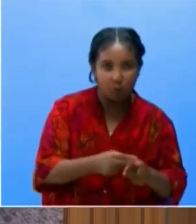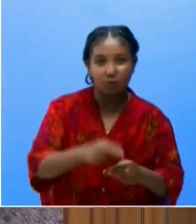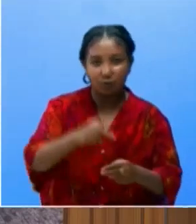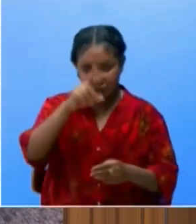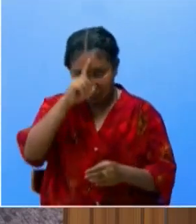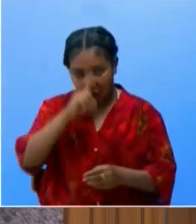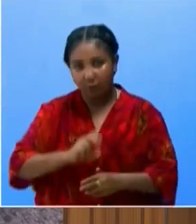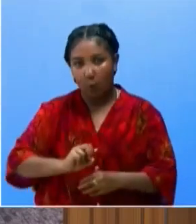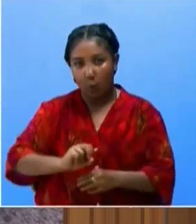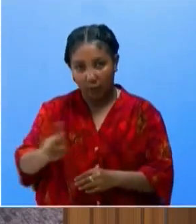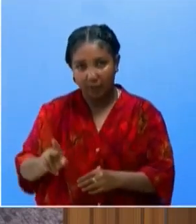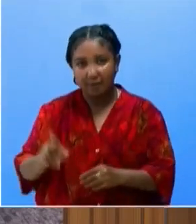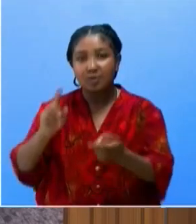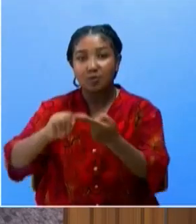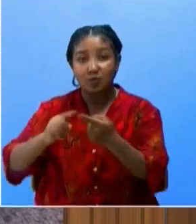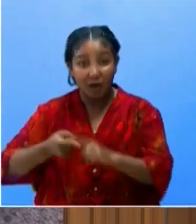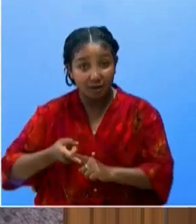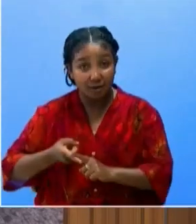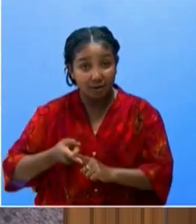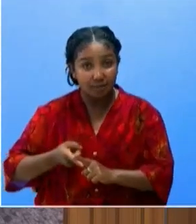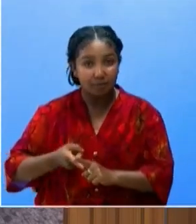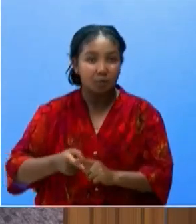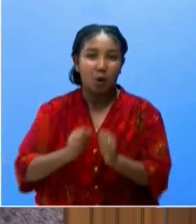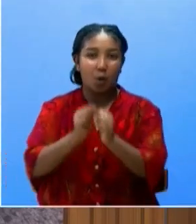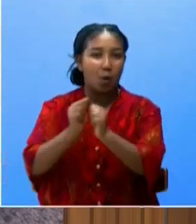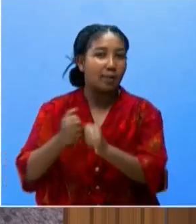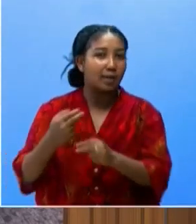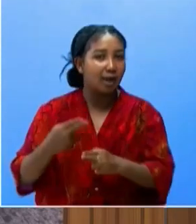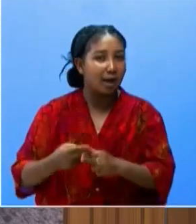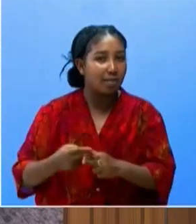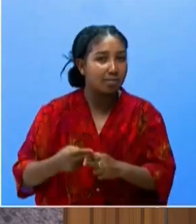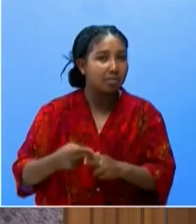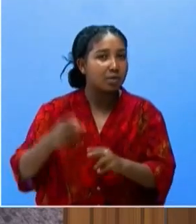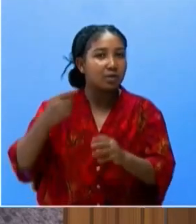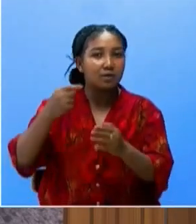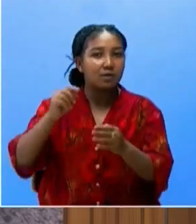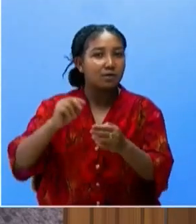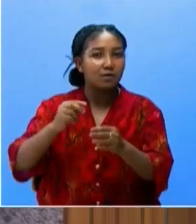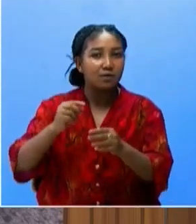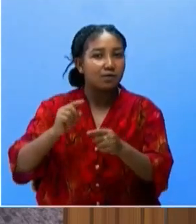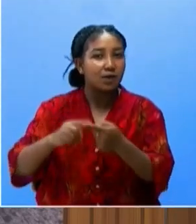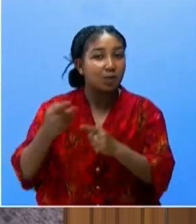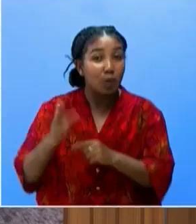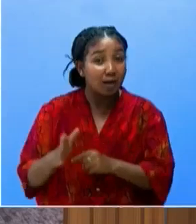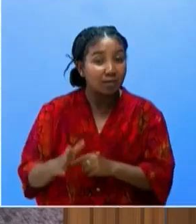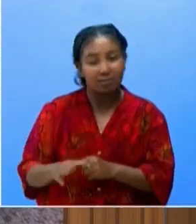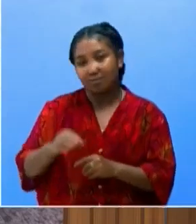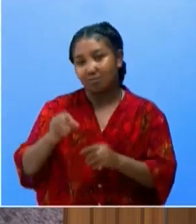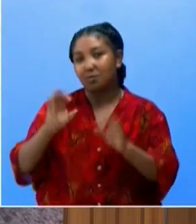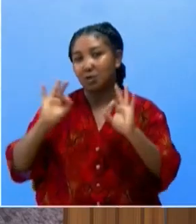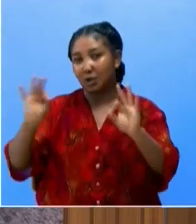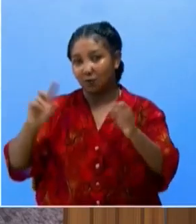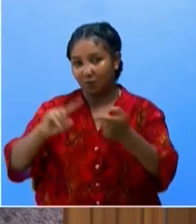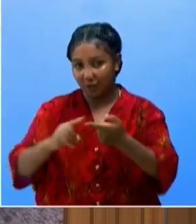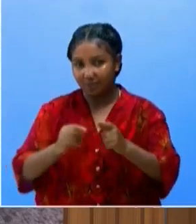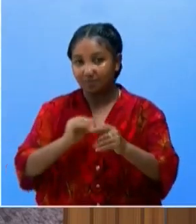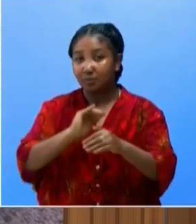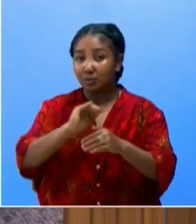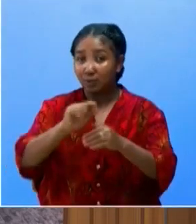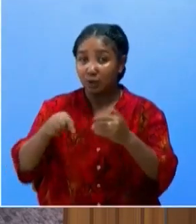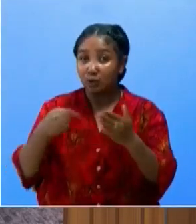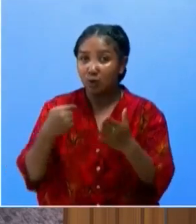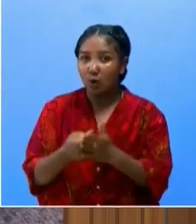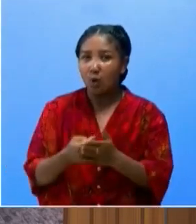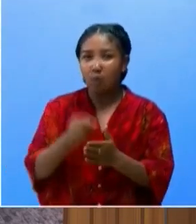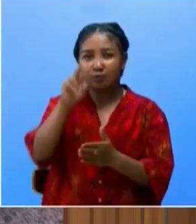Okay. Friend. Common noun. What kind of friend is she? Wonderful. So, what